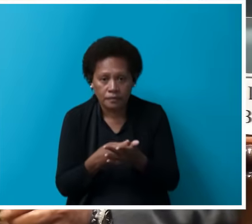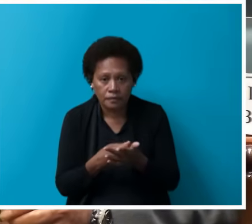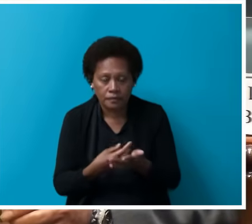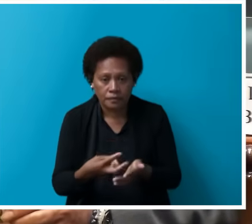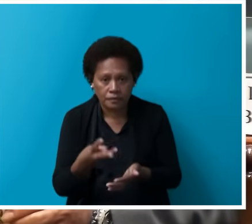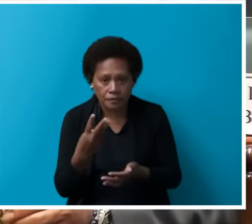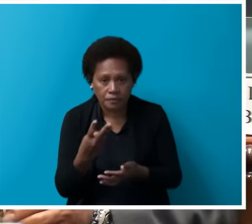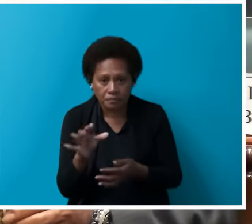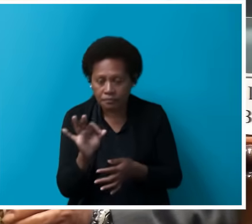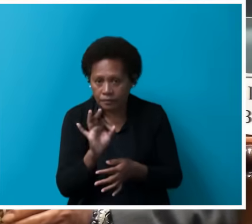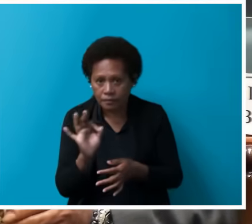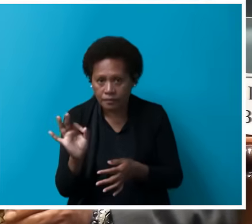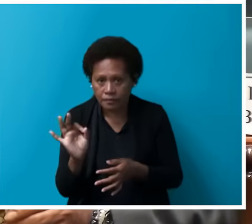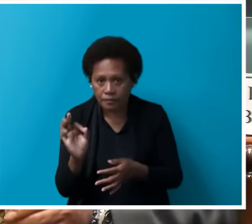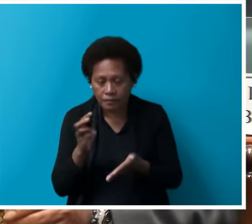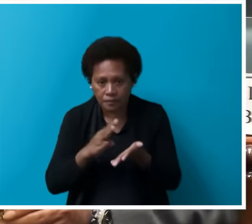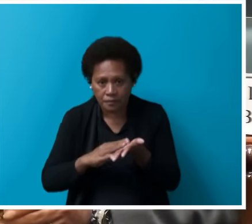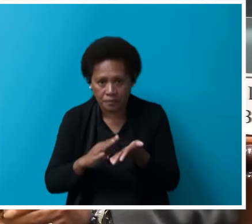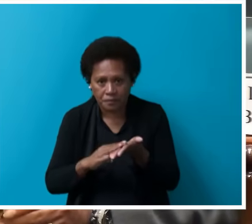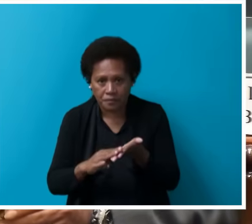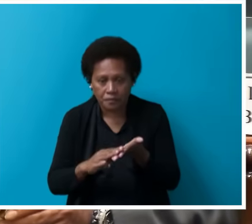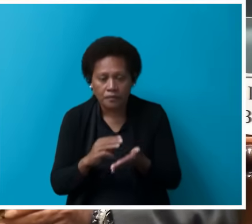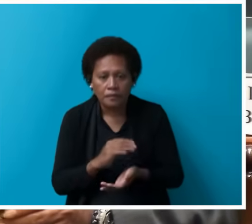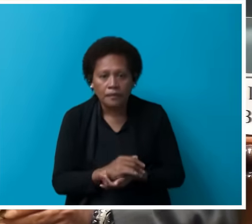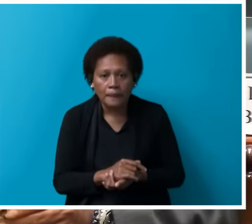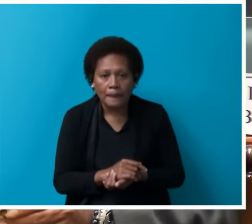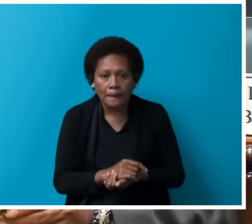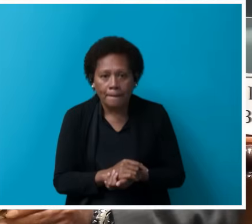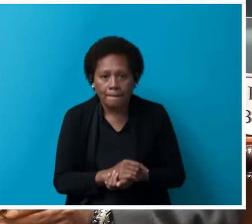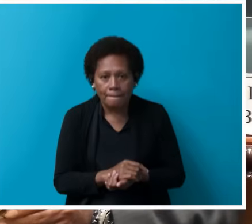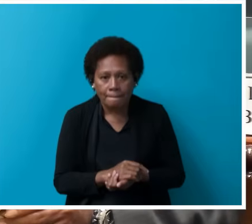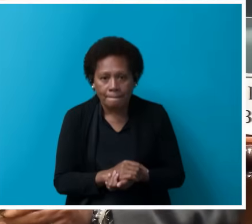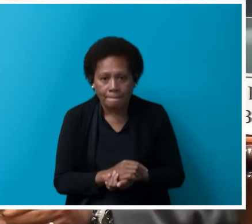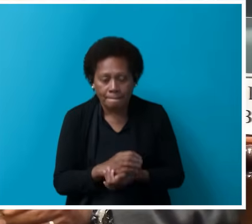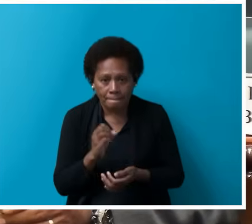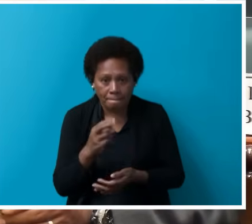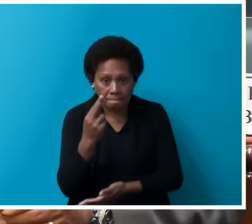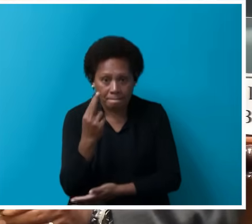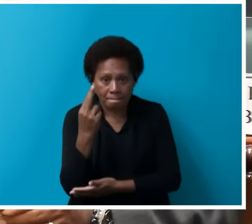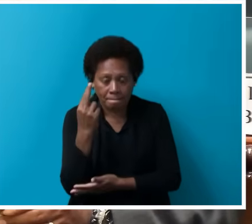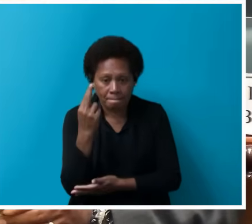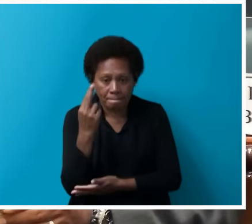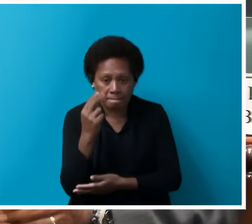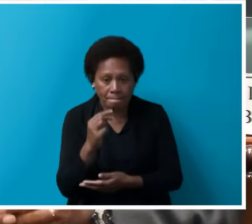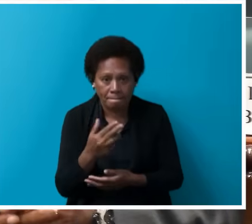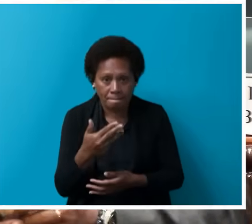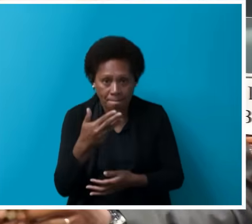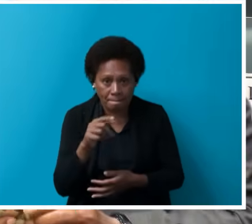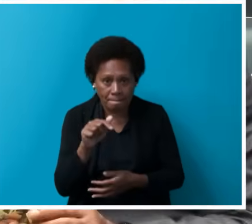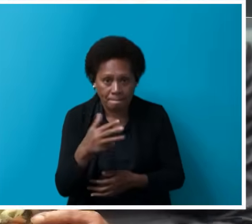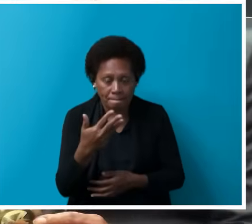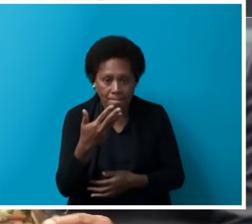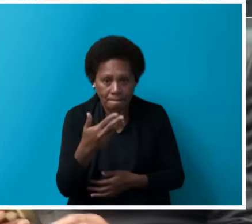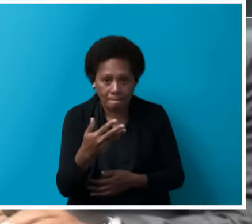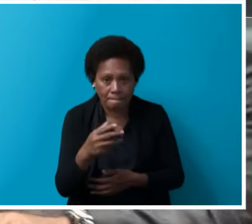in non-tax revenue. This represents a modest increase of 10.8 million compared to the revised forecast